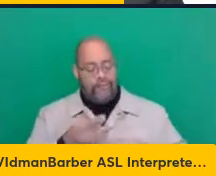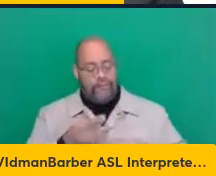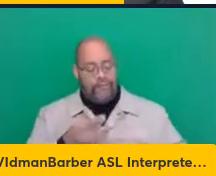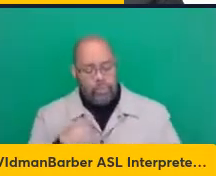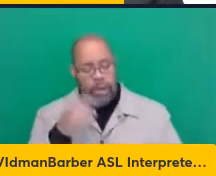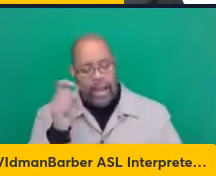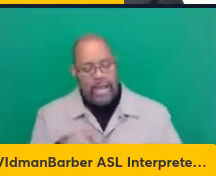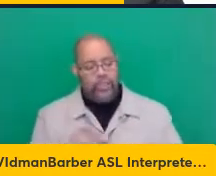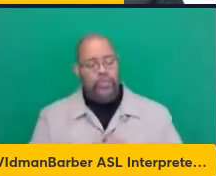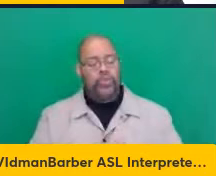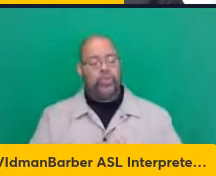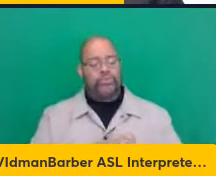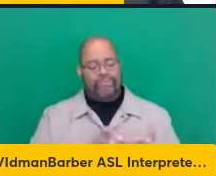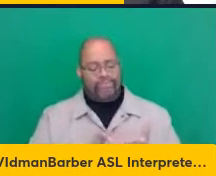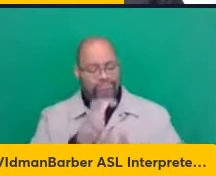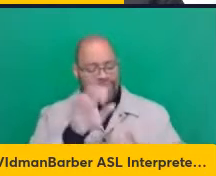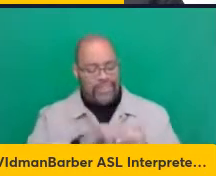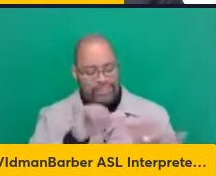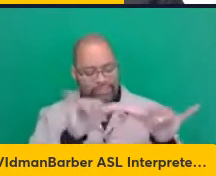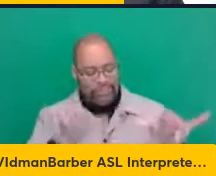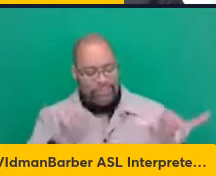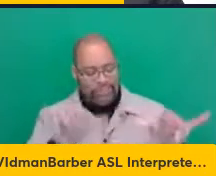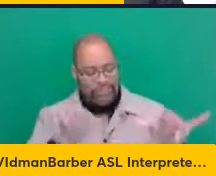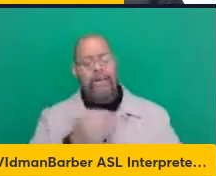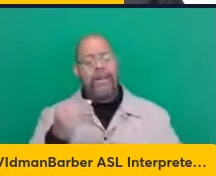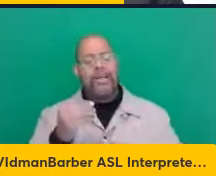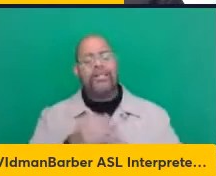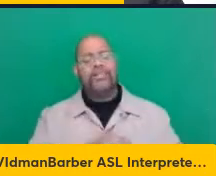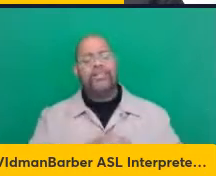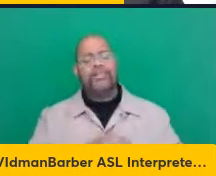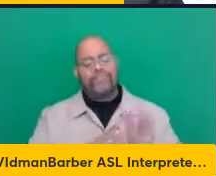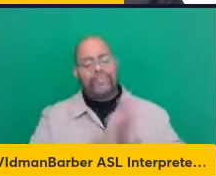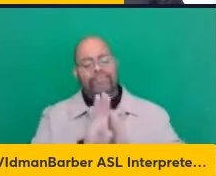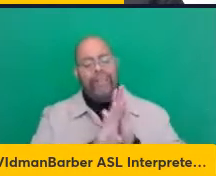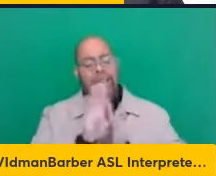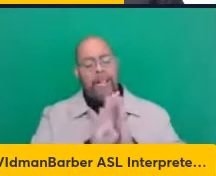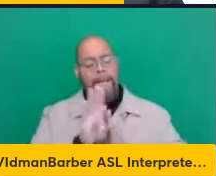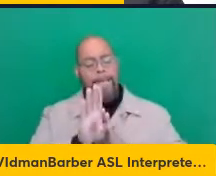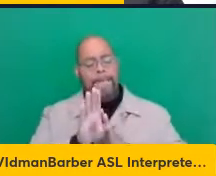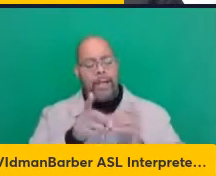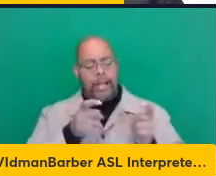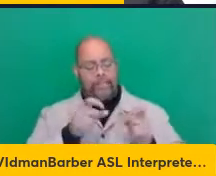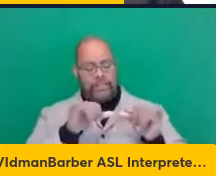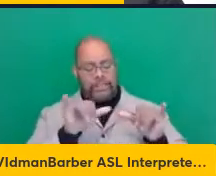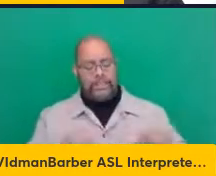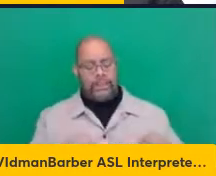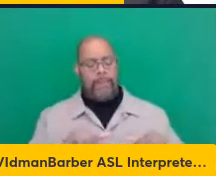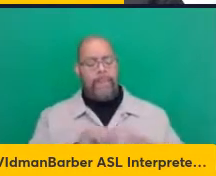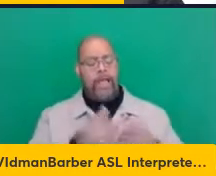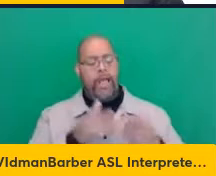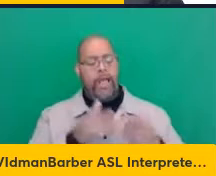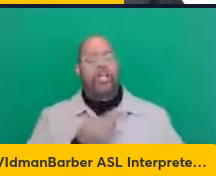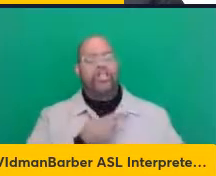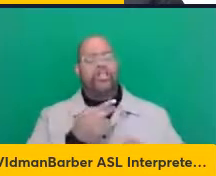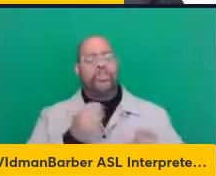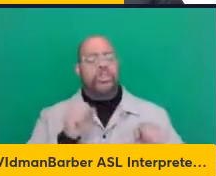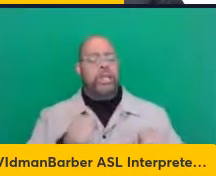to navigate this system and put together a governance system that will allow us to